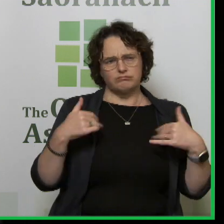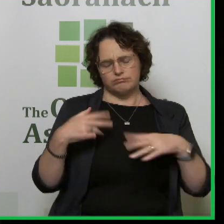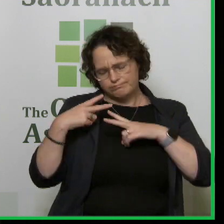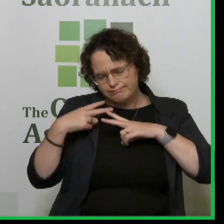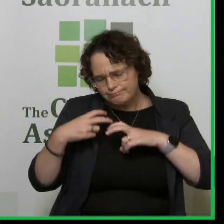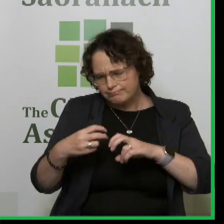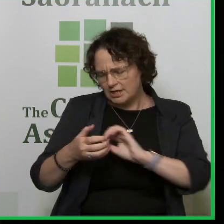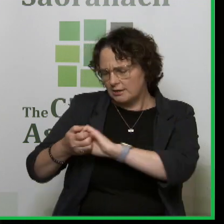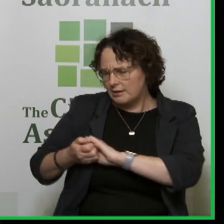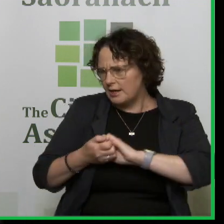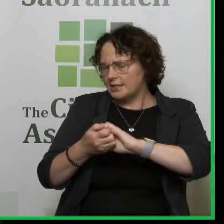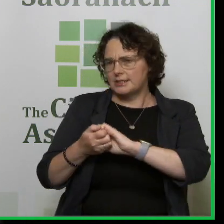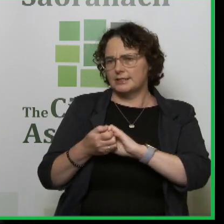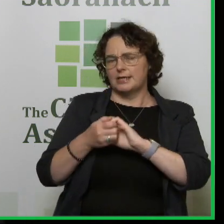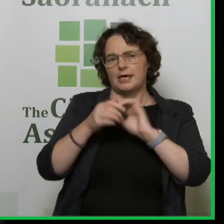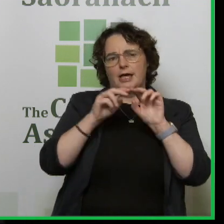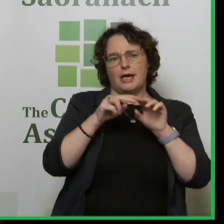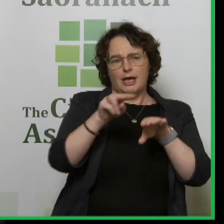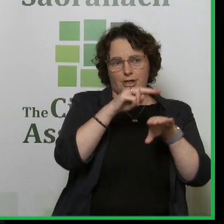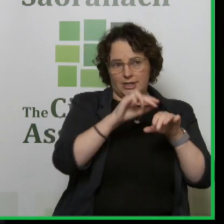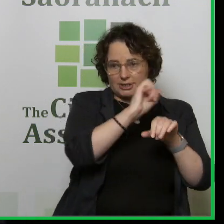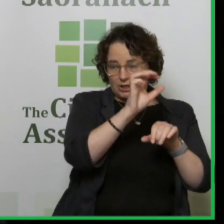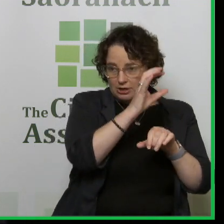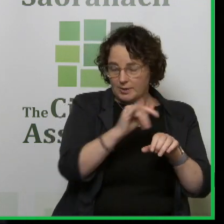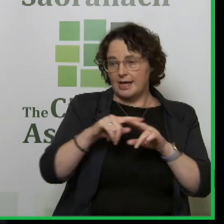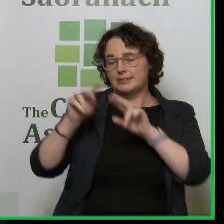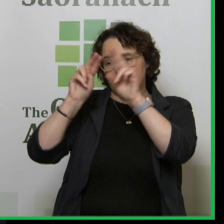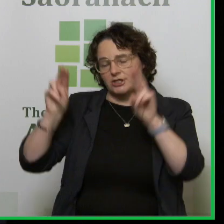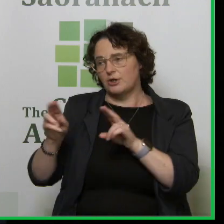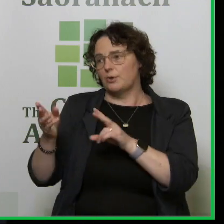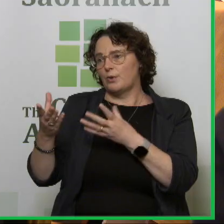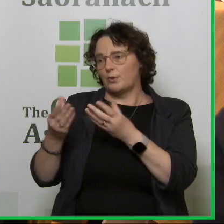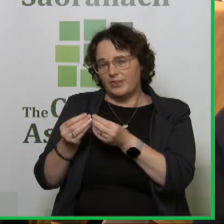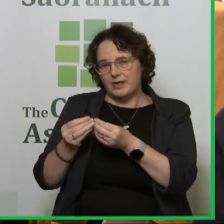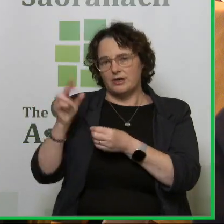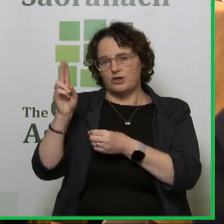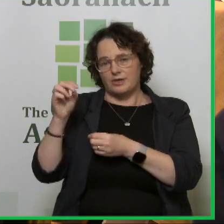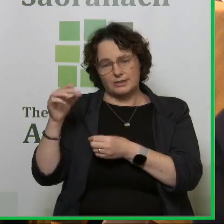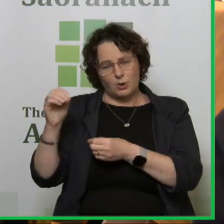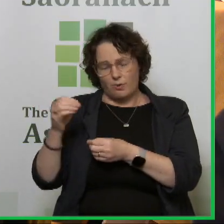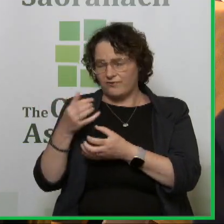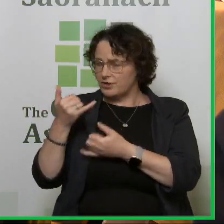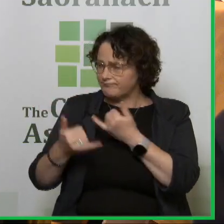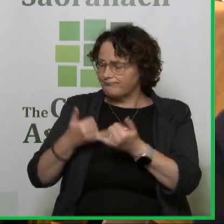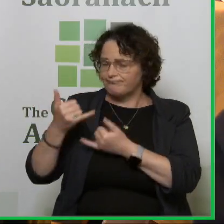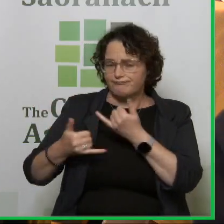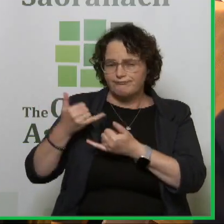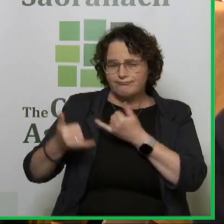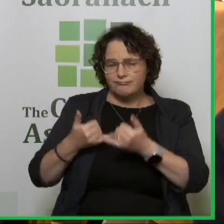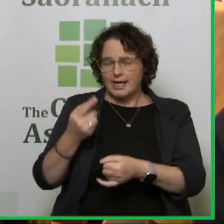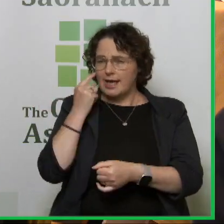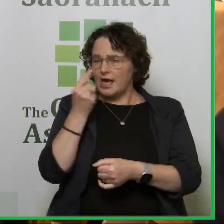with colleagues both nationally at the University of Galway and internationally within UNESCO for decades. And the evidence is